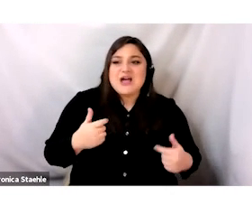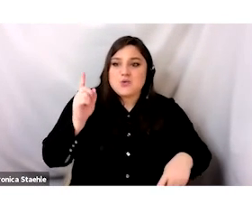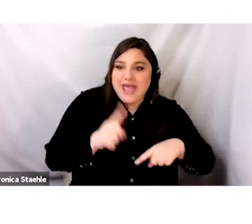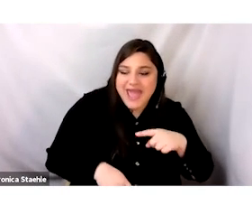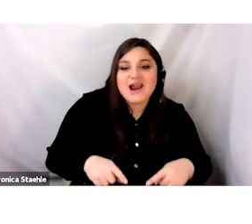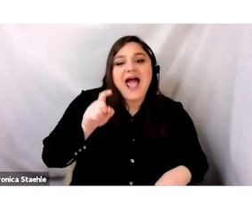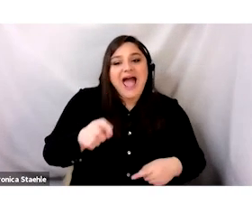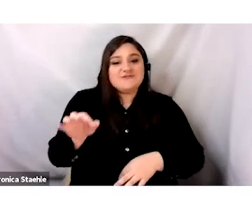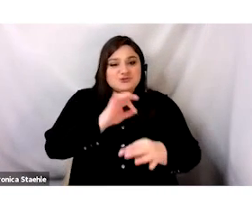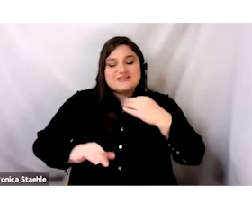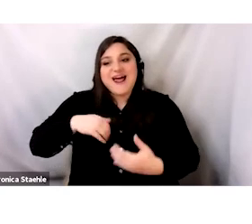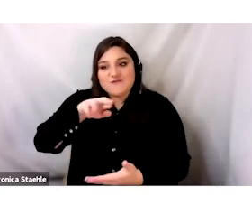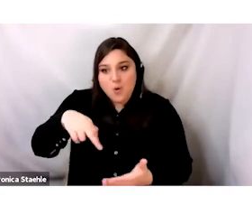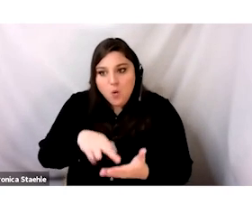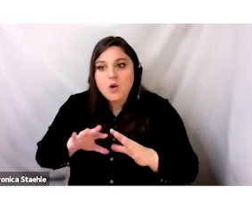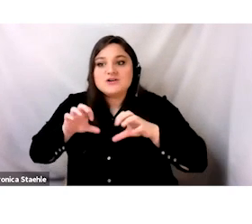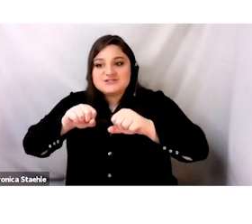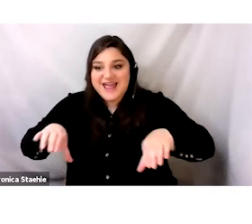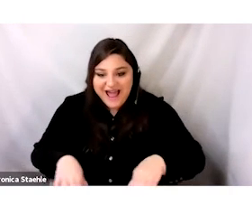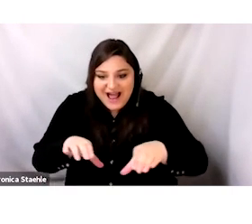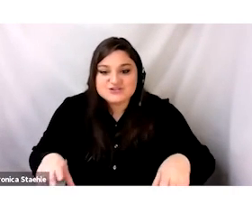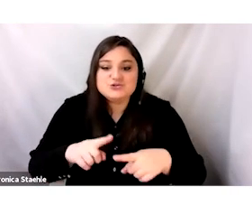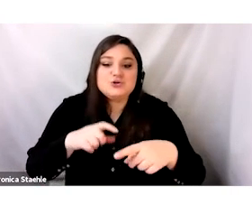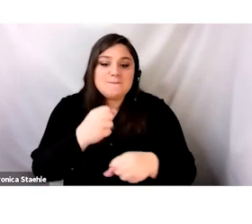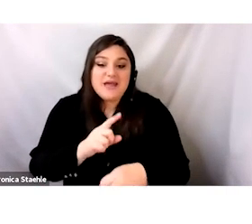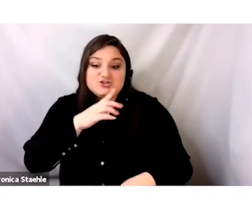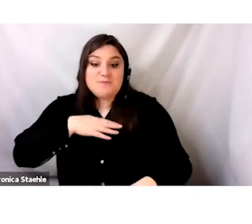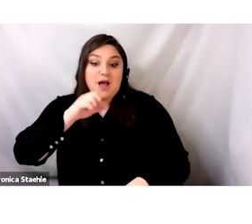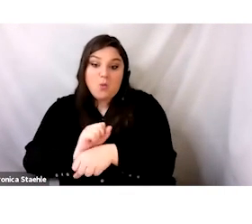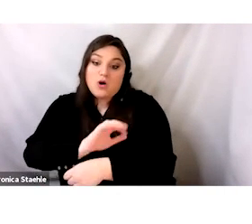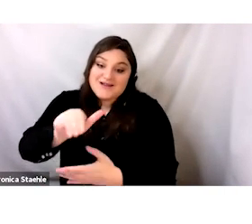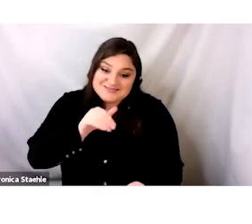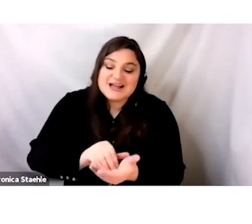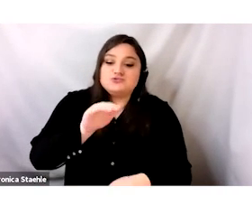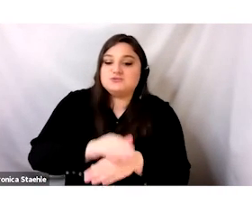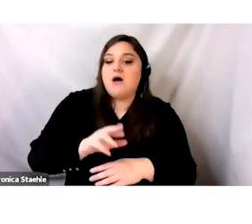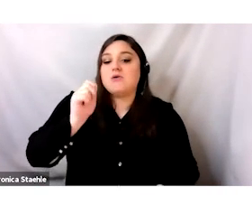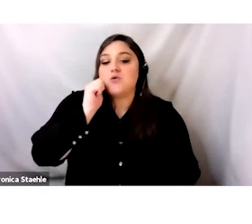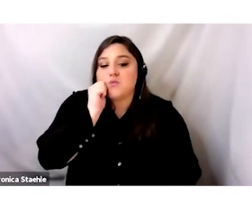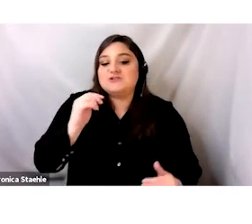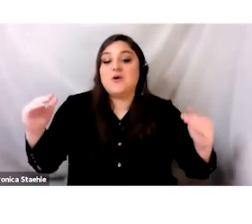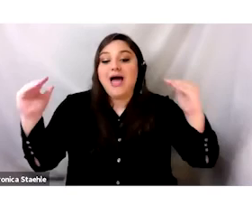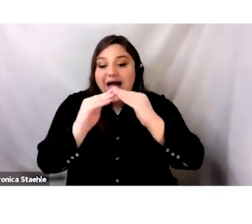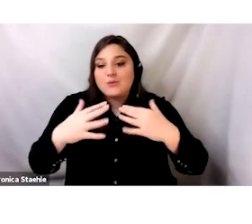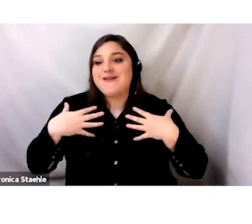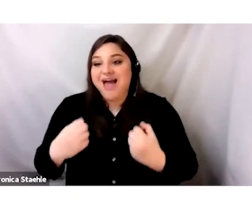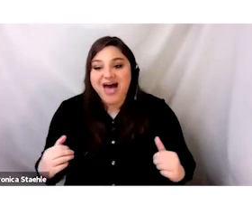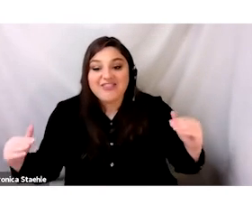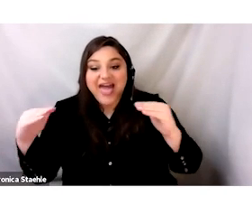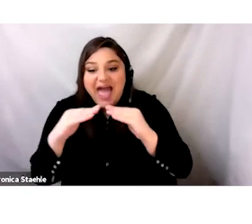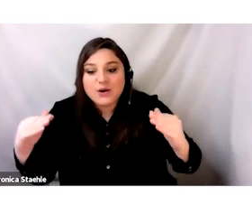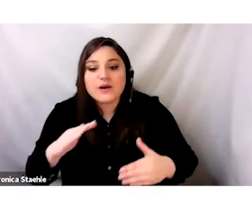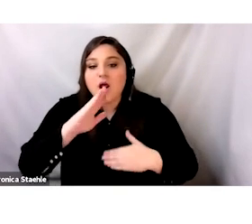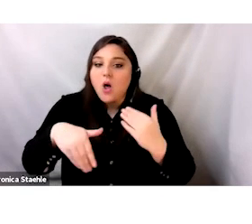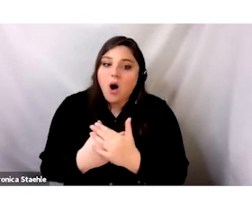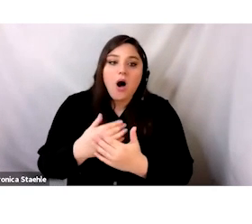in all of my work. And so I want you all to think about, how are you centering racial equity, health